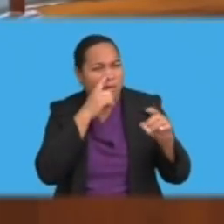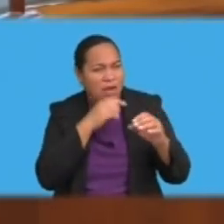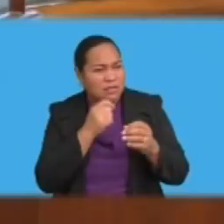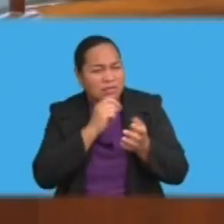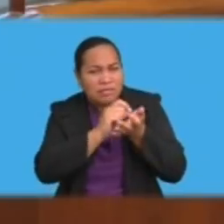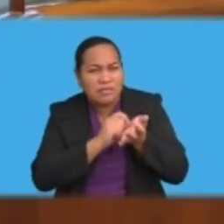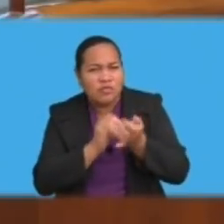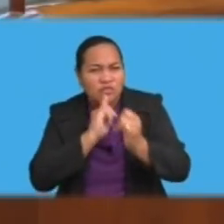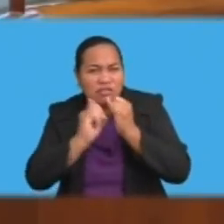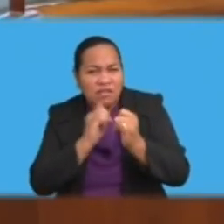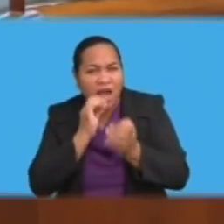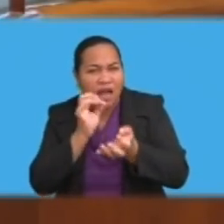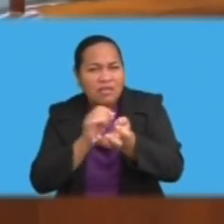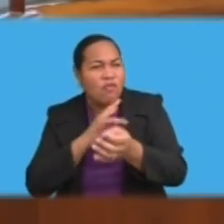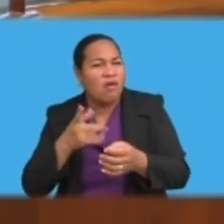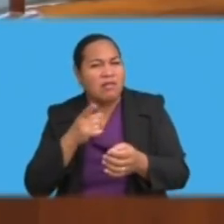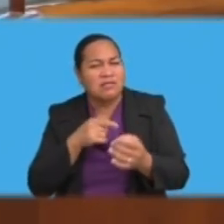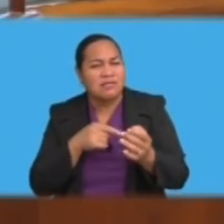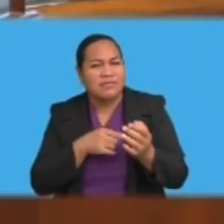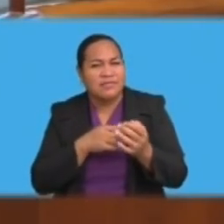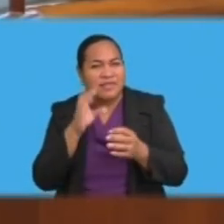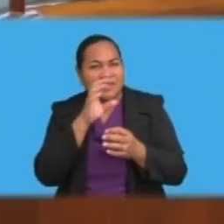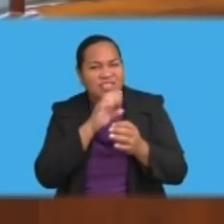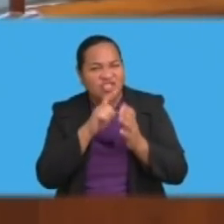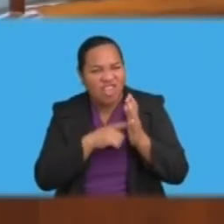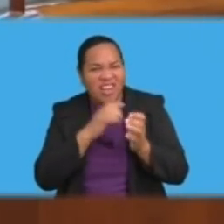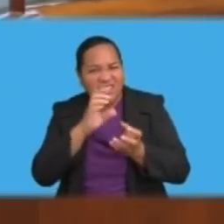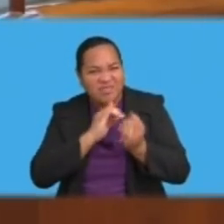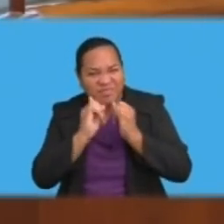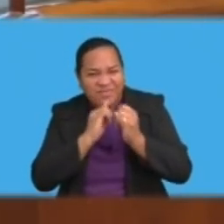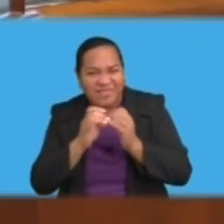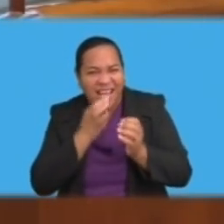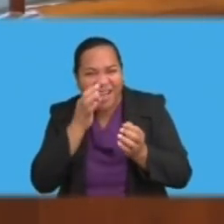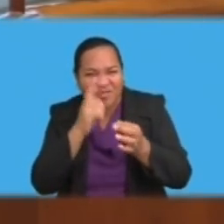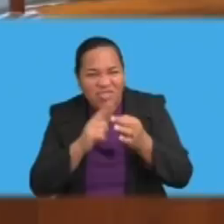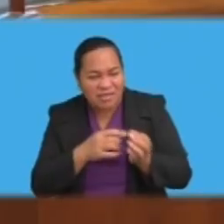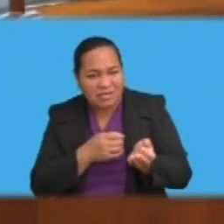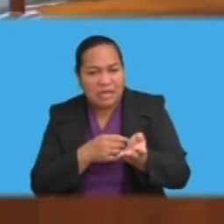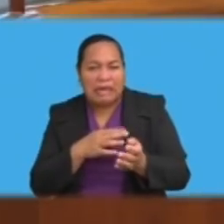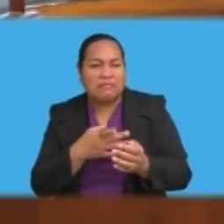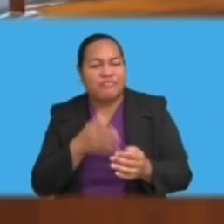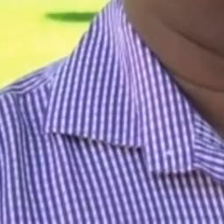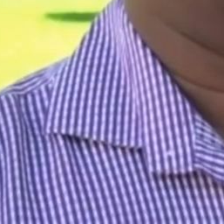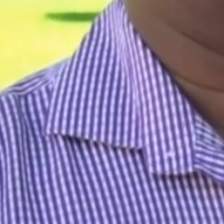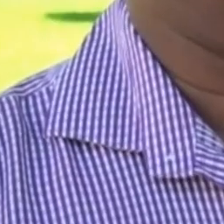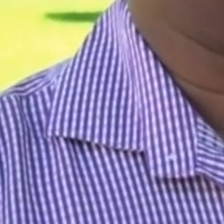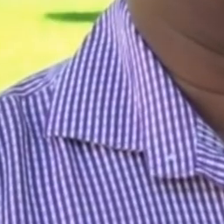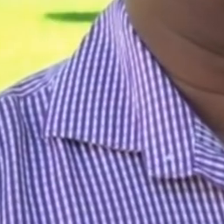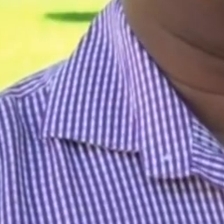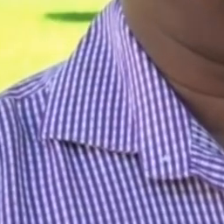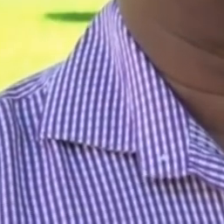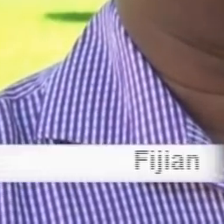discourse has really dropped. You know, we have become collectively, I don't use the word here, Madam Speaker. I think